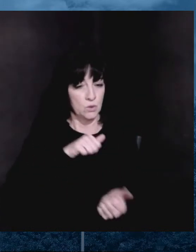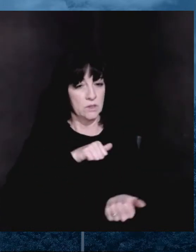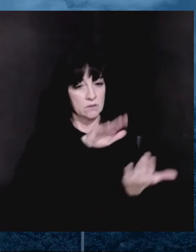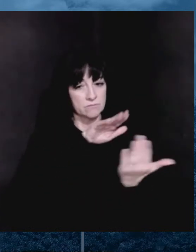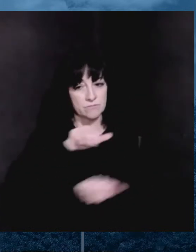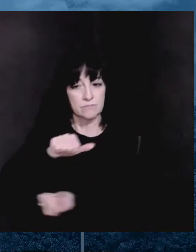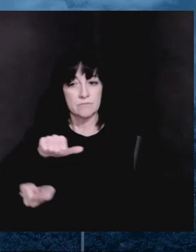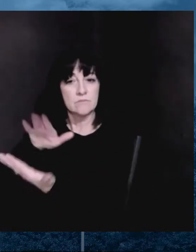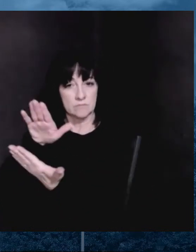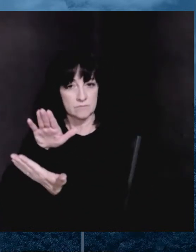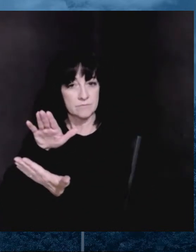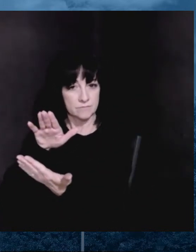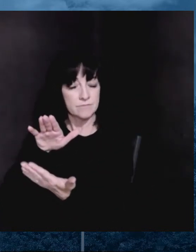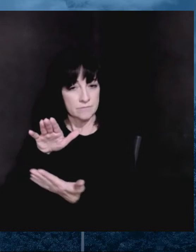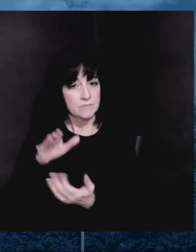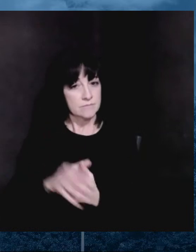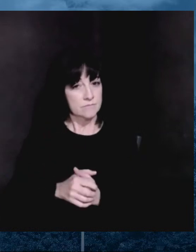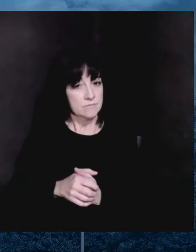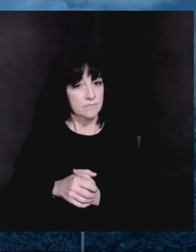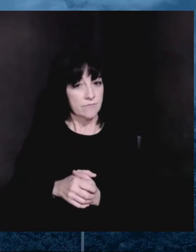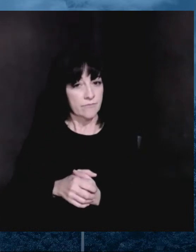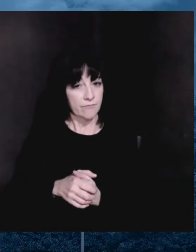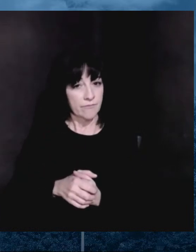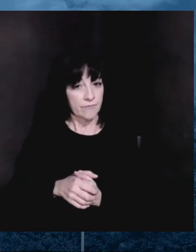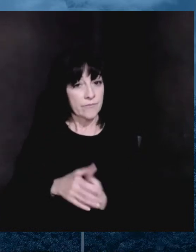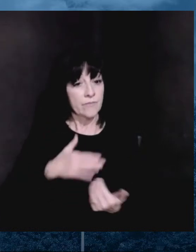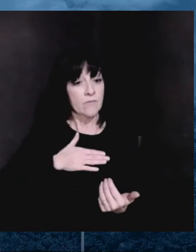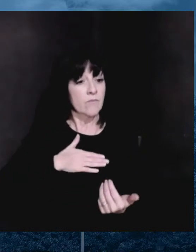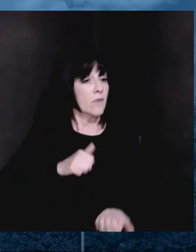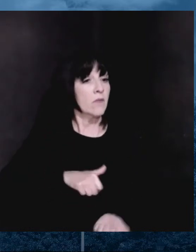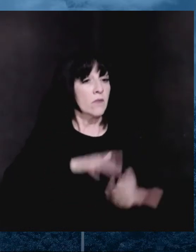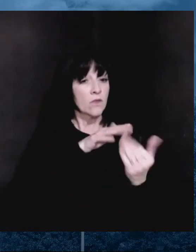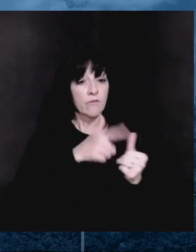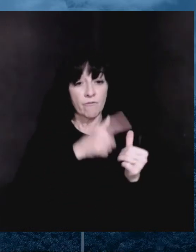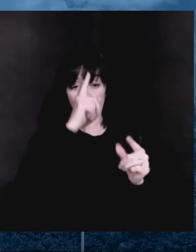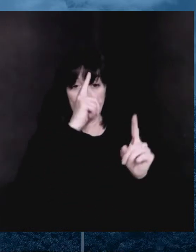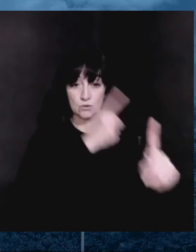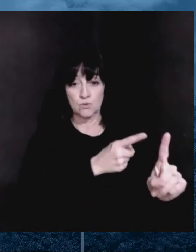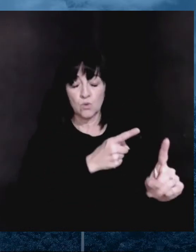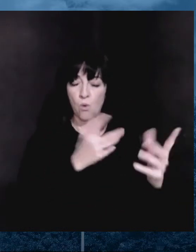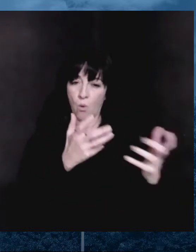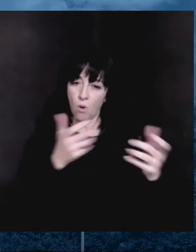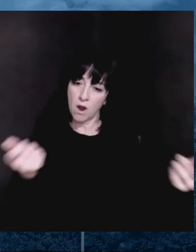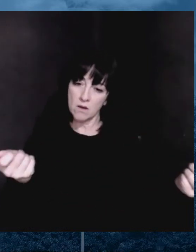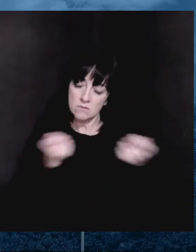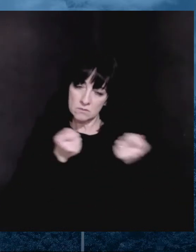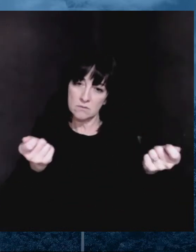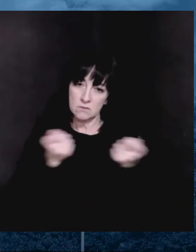objective being to make sure that we get more children back in school for